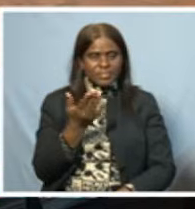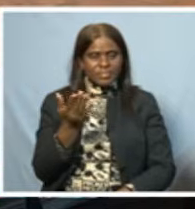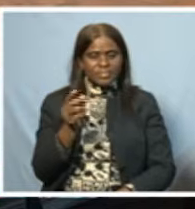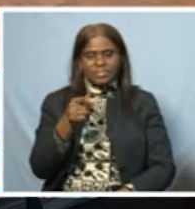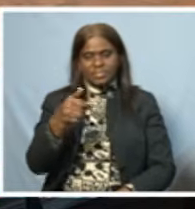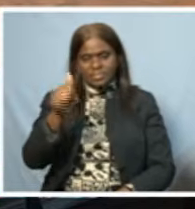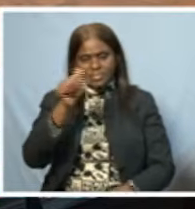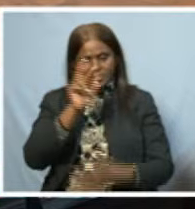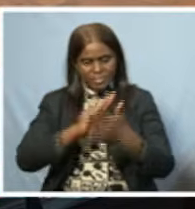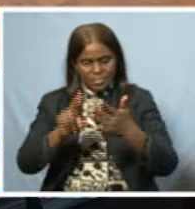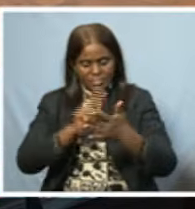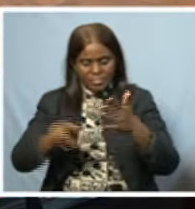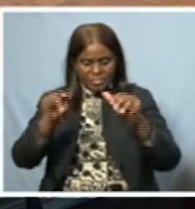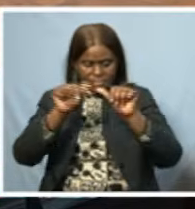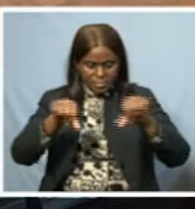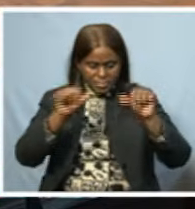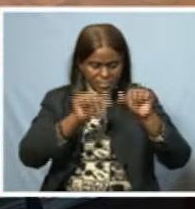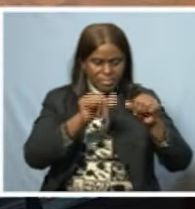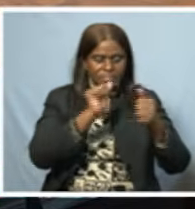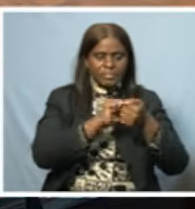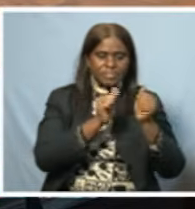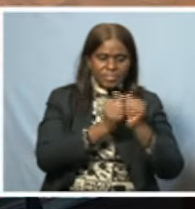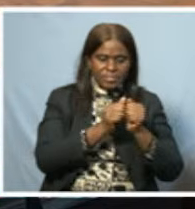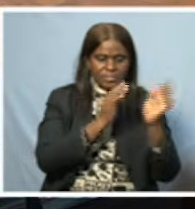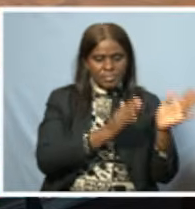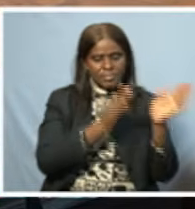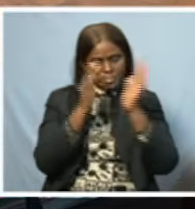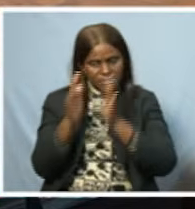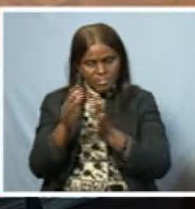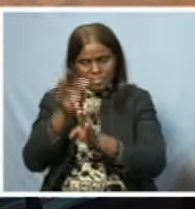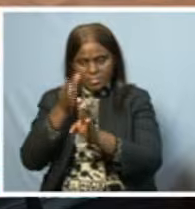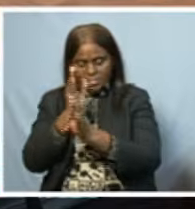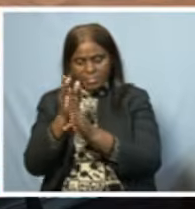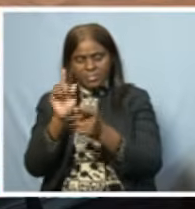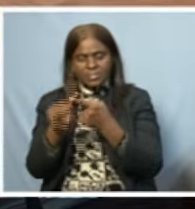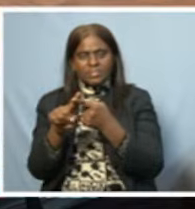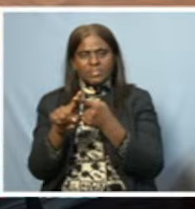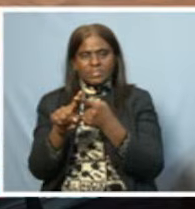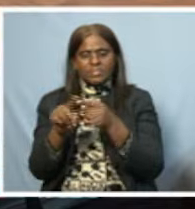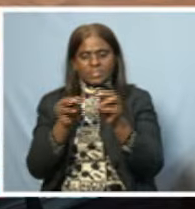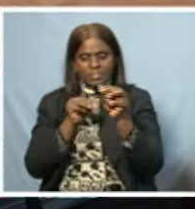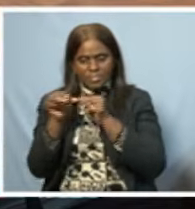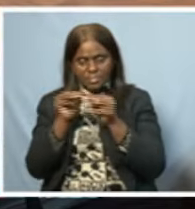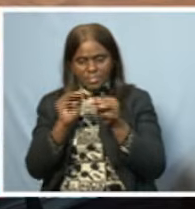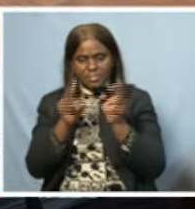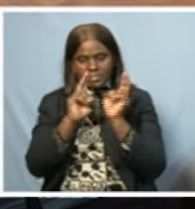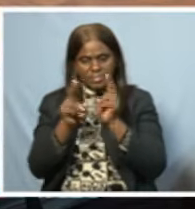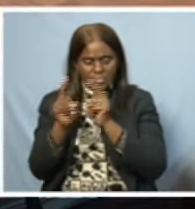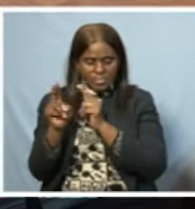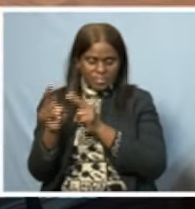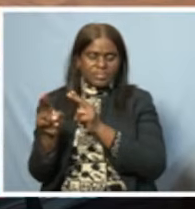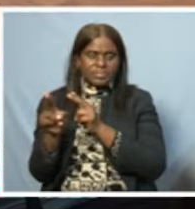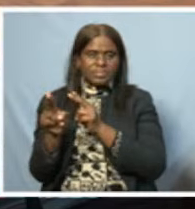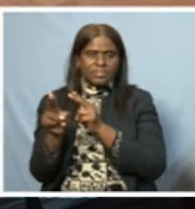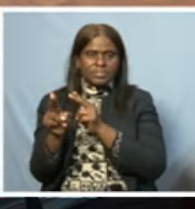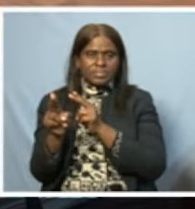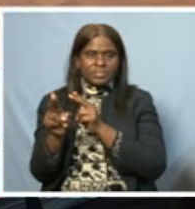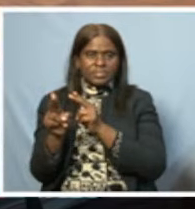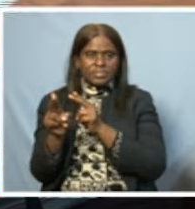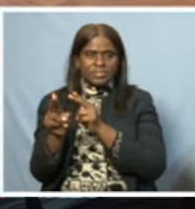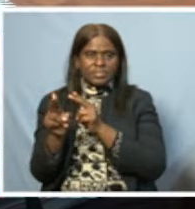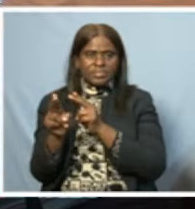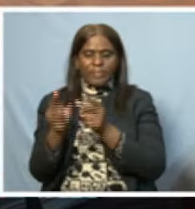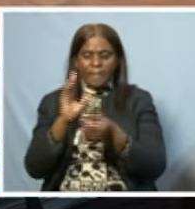You read the audit query, then you go to management response,